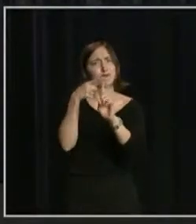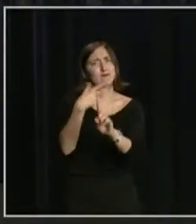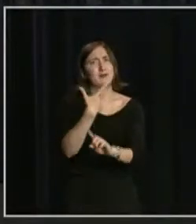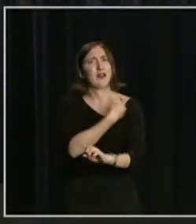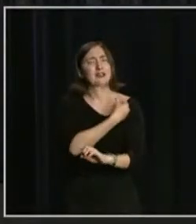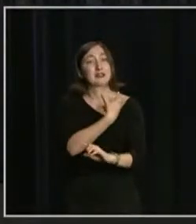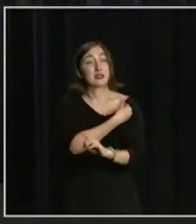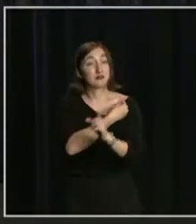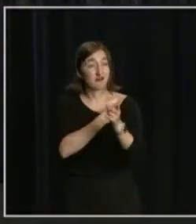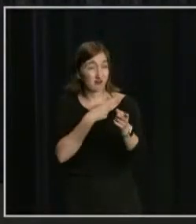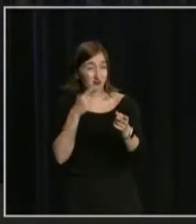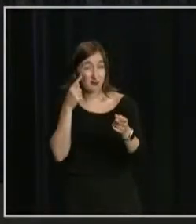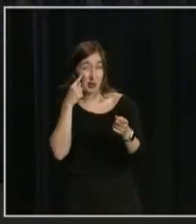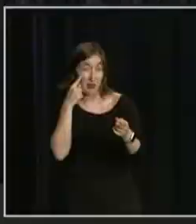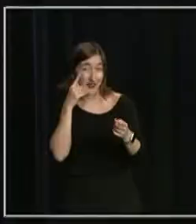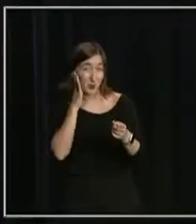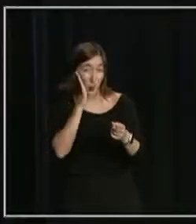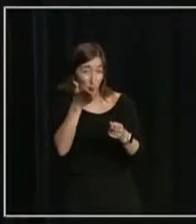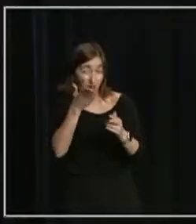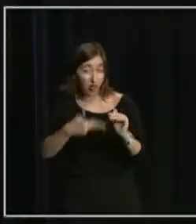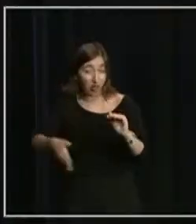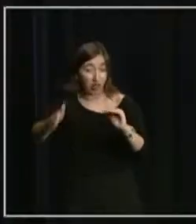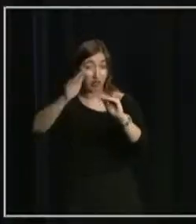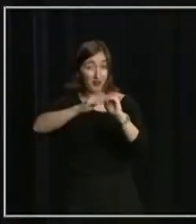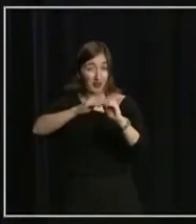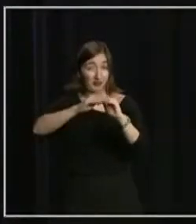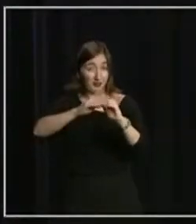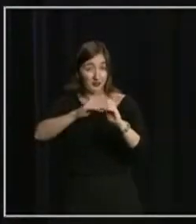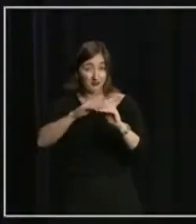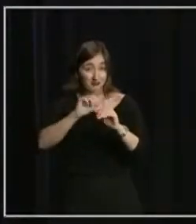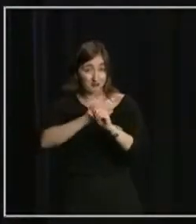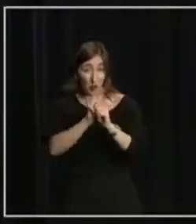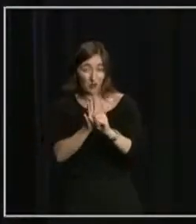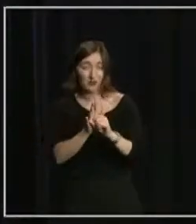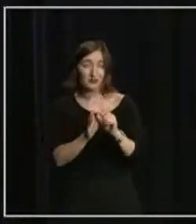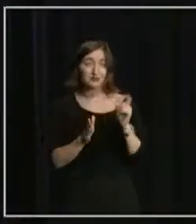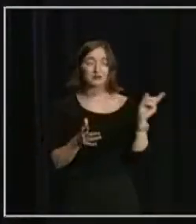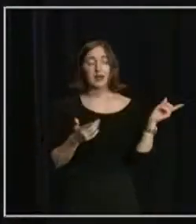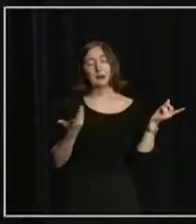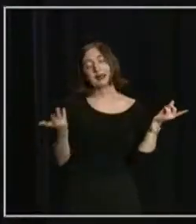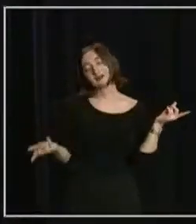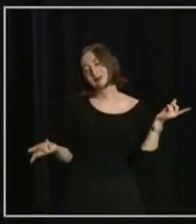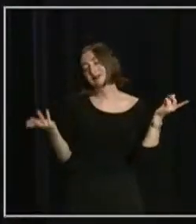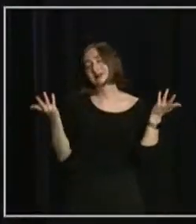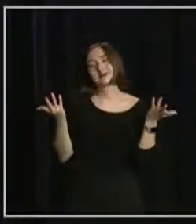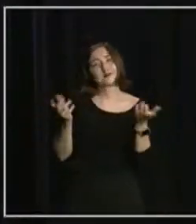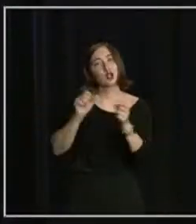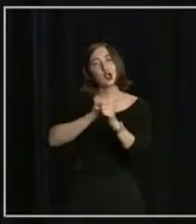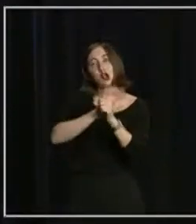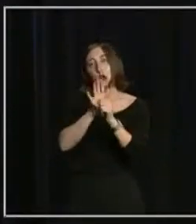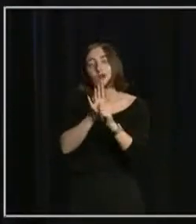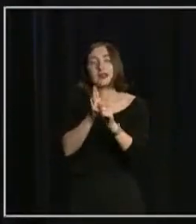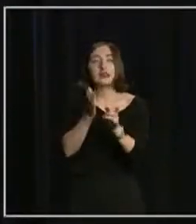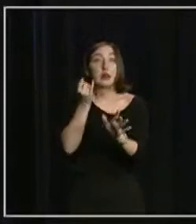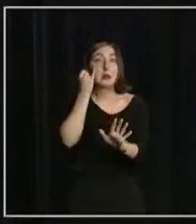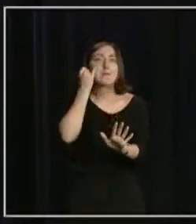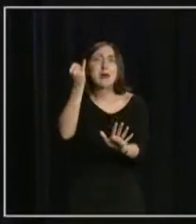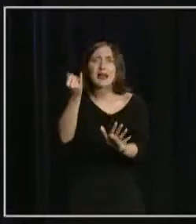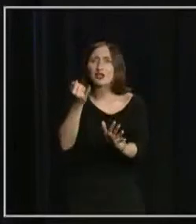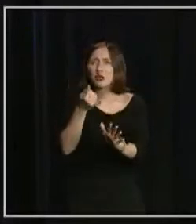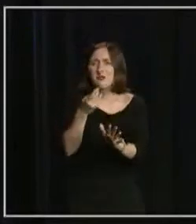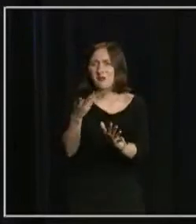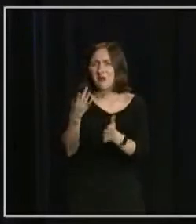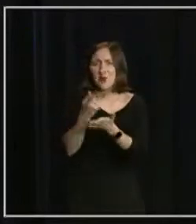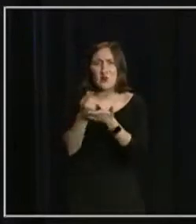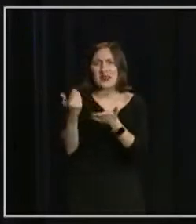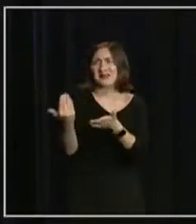increase in cases? Well, the crystal ball question. So again, it's all COVID all the time. Just imagine where we were a few weeks ago. We've known